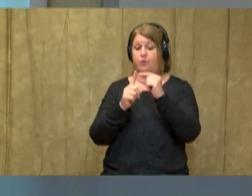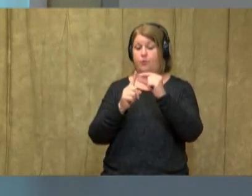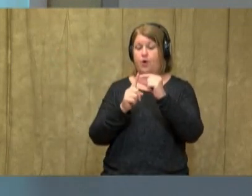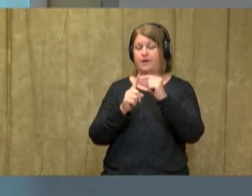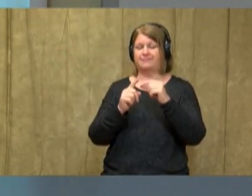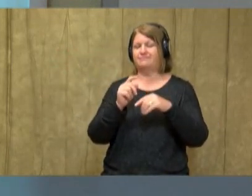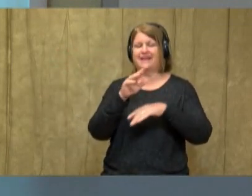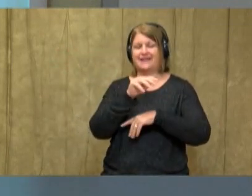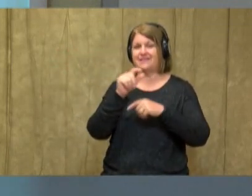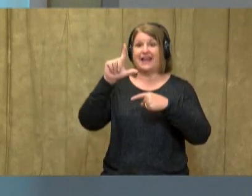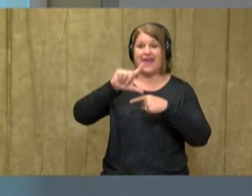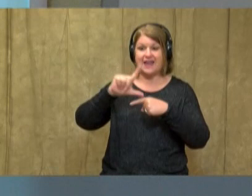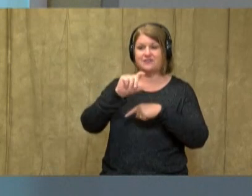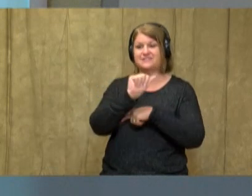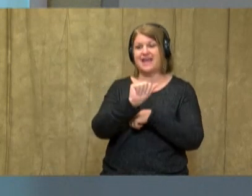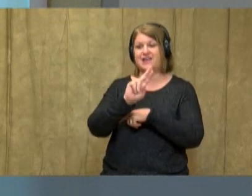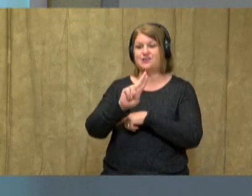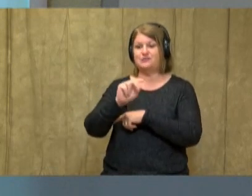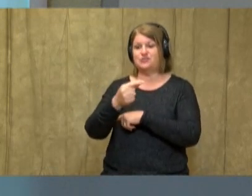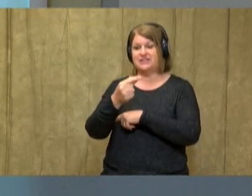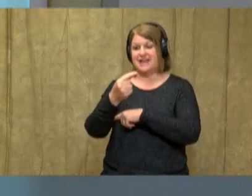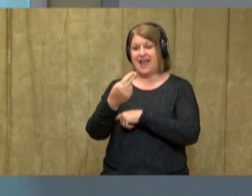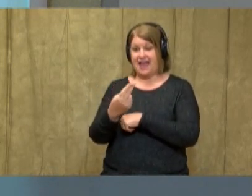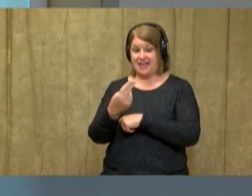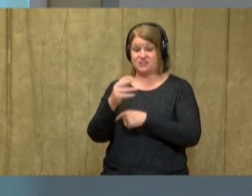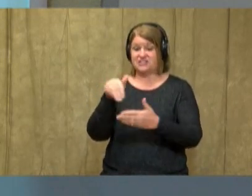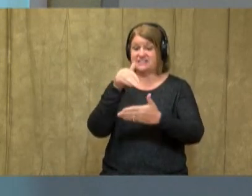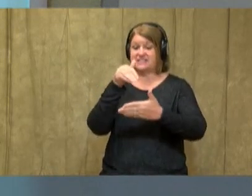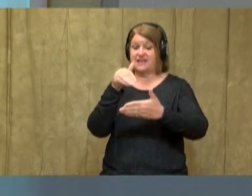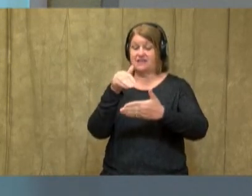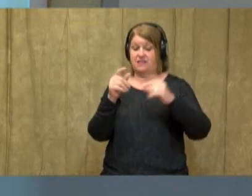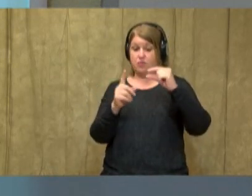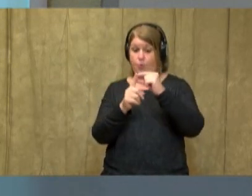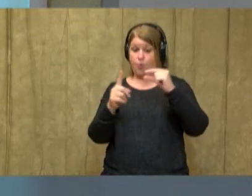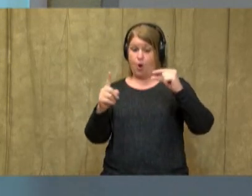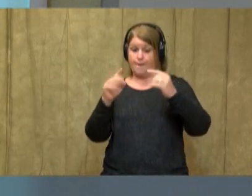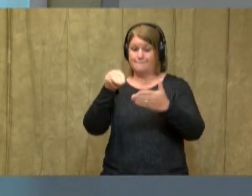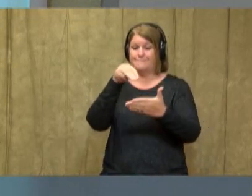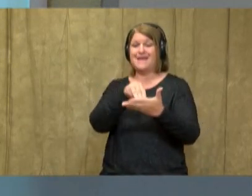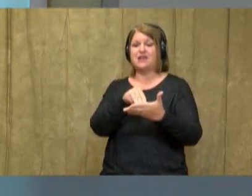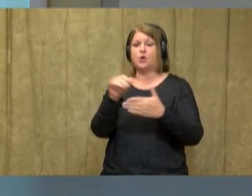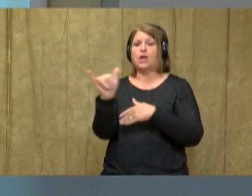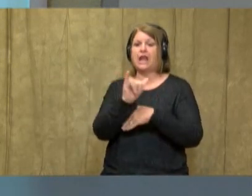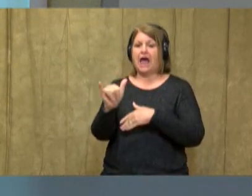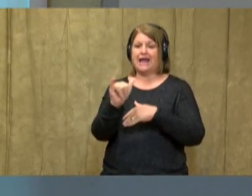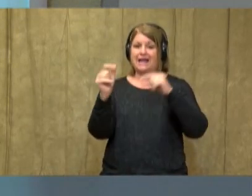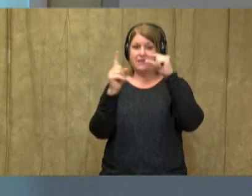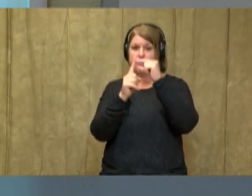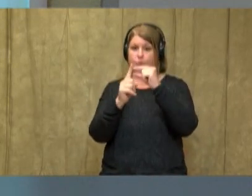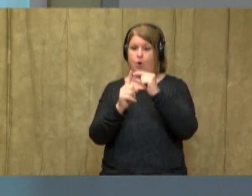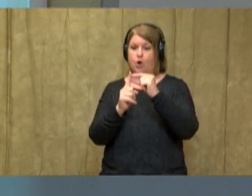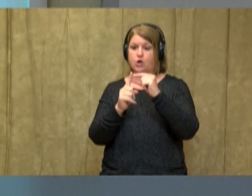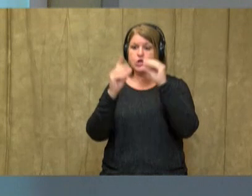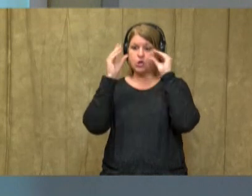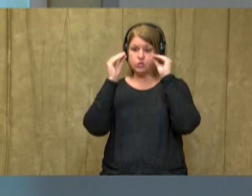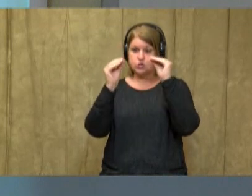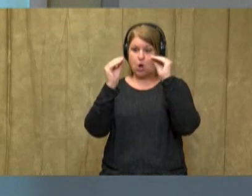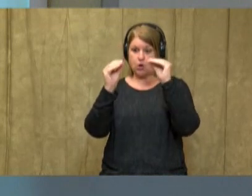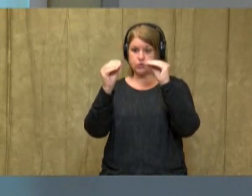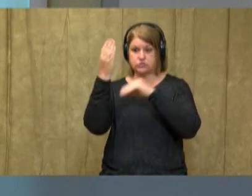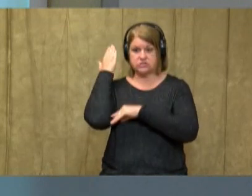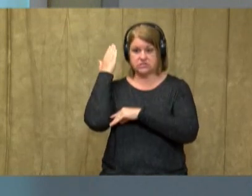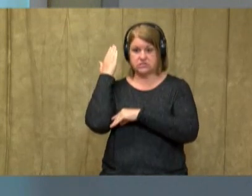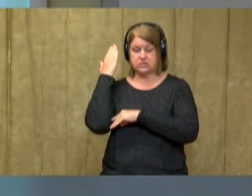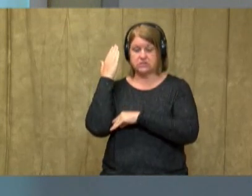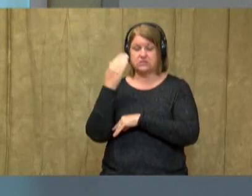A-U-G-H, and it's going to be in the middle of the word, just like in the word taught. So listen carefully for where you hear